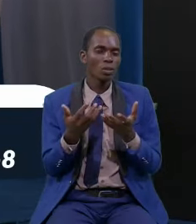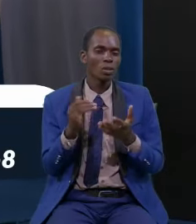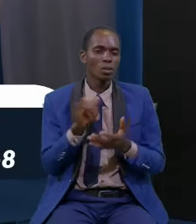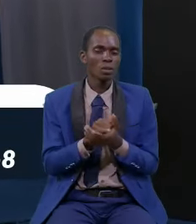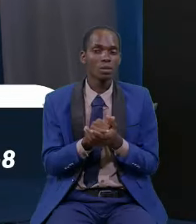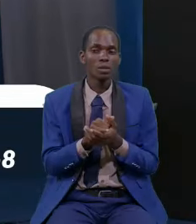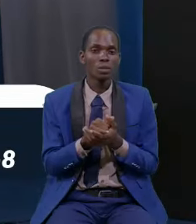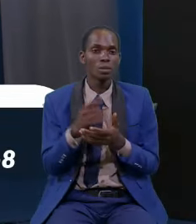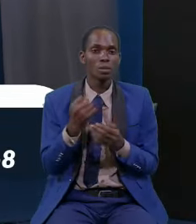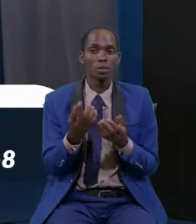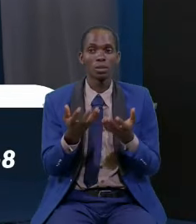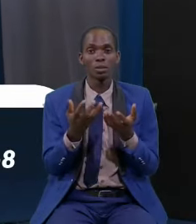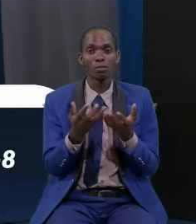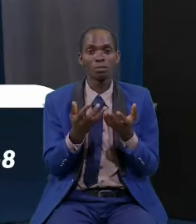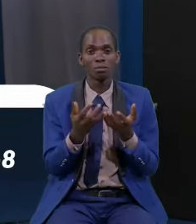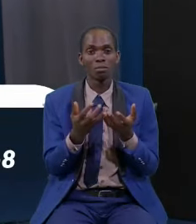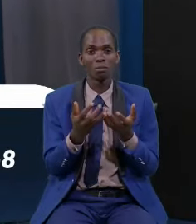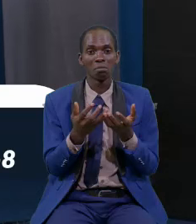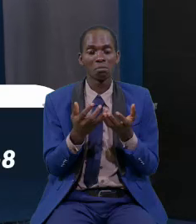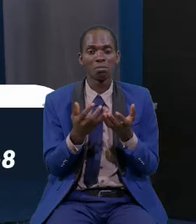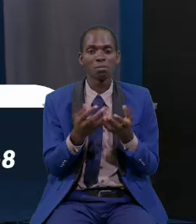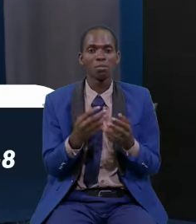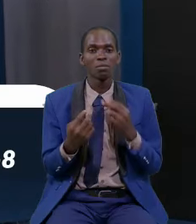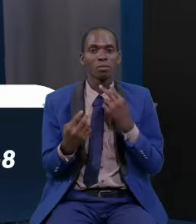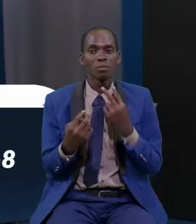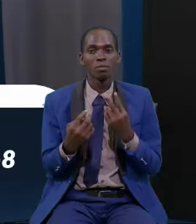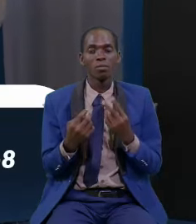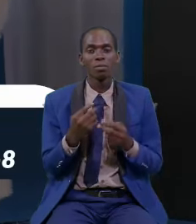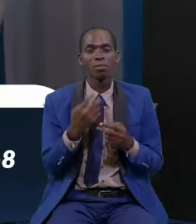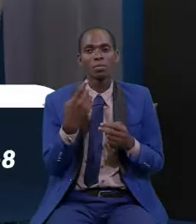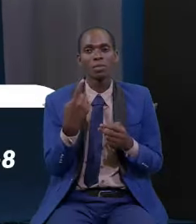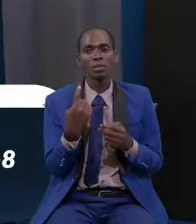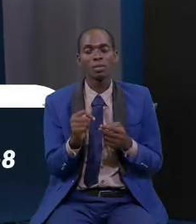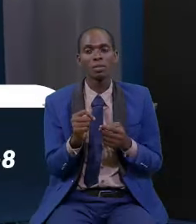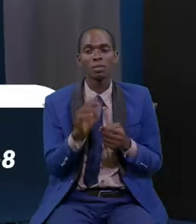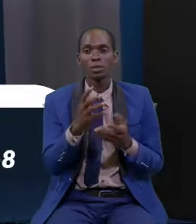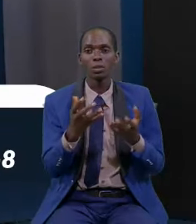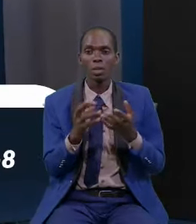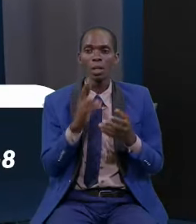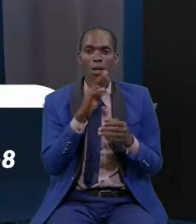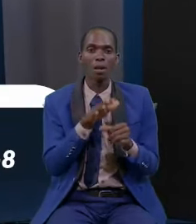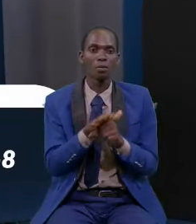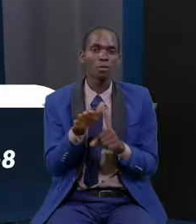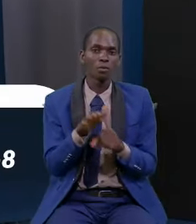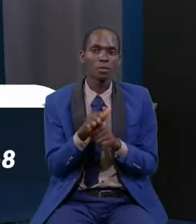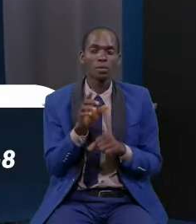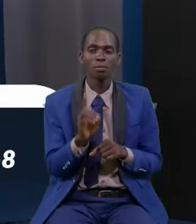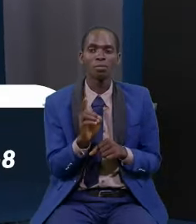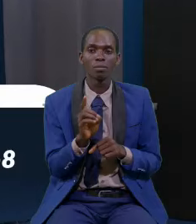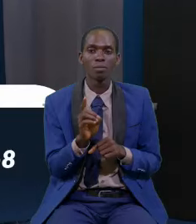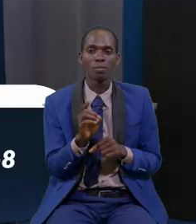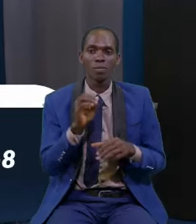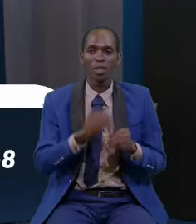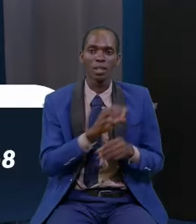is fulfilled. Your desires are fulfilled. In Christ, He is